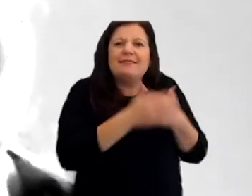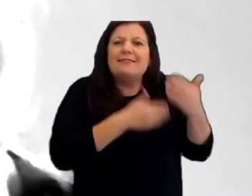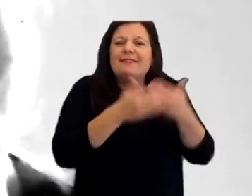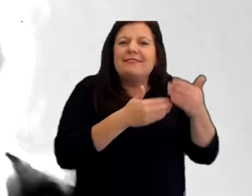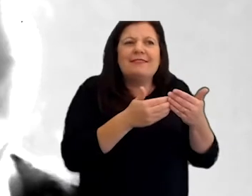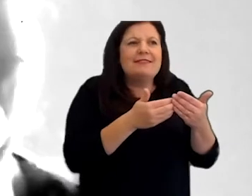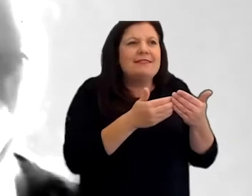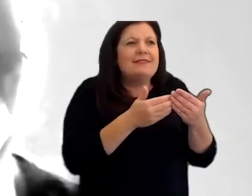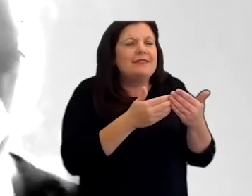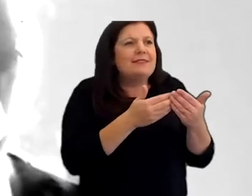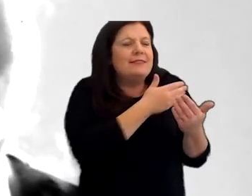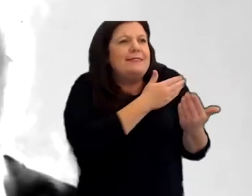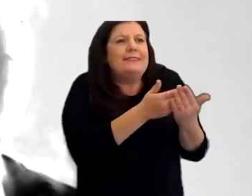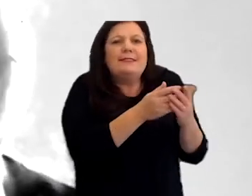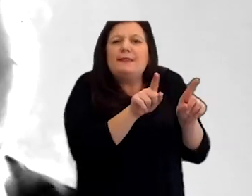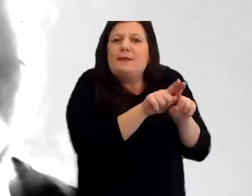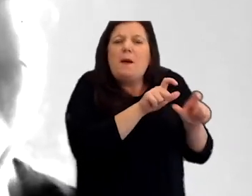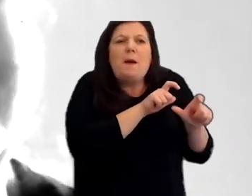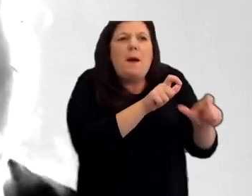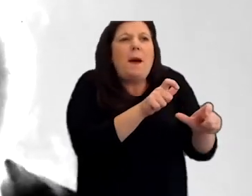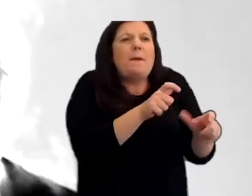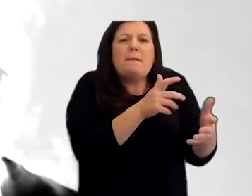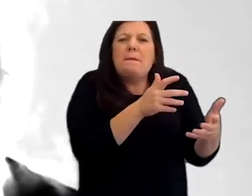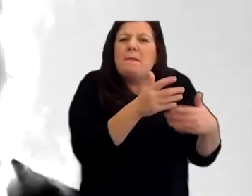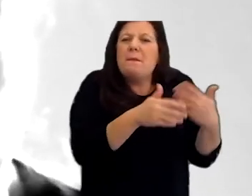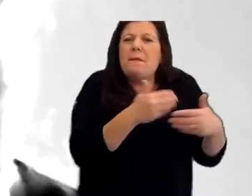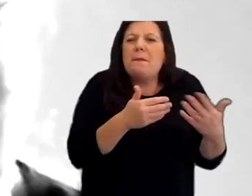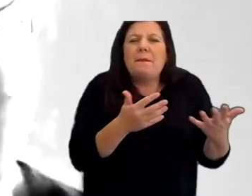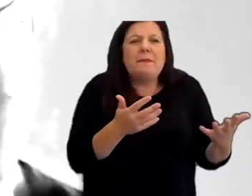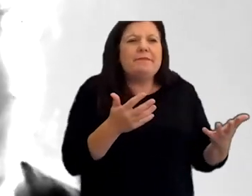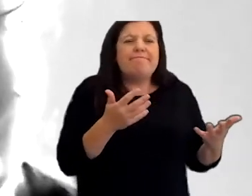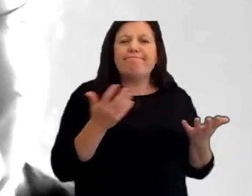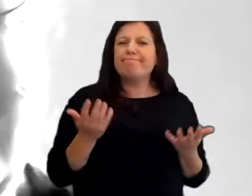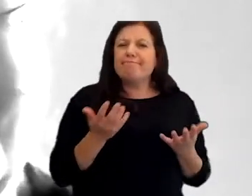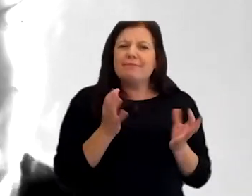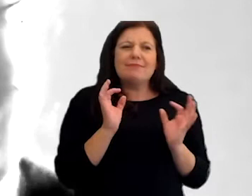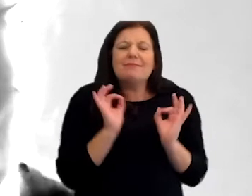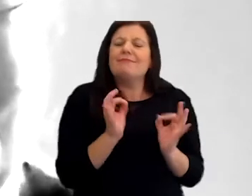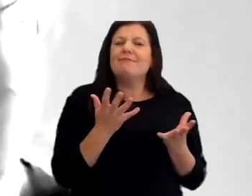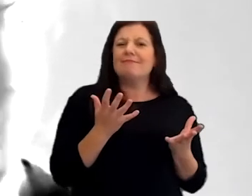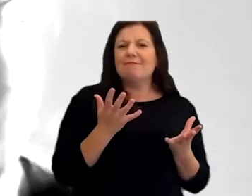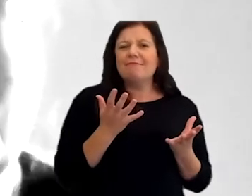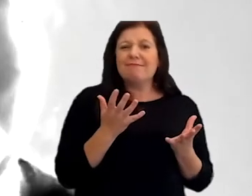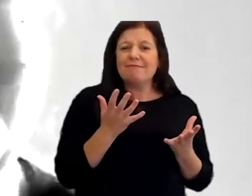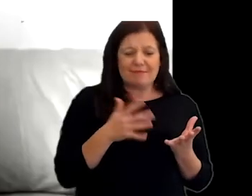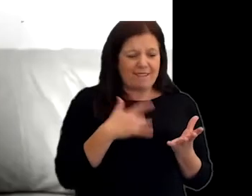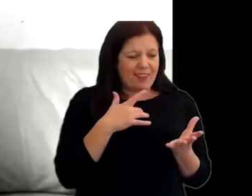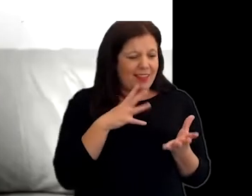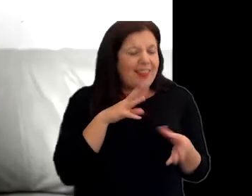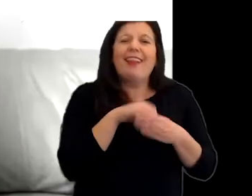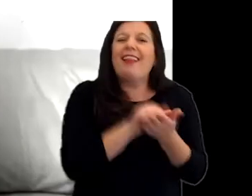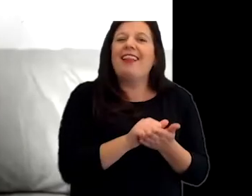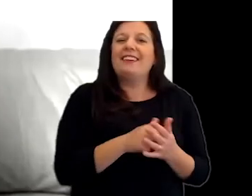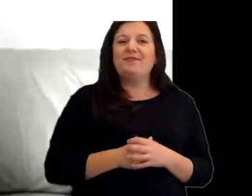sort of familiar about it in a way. It's great. It's just feels right. So